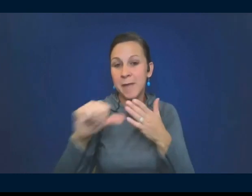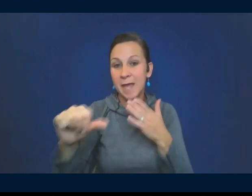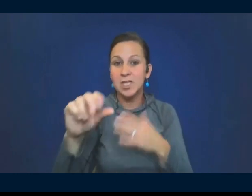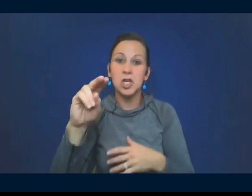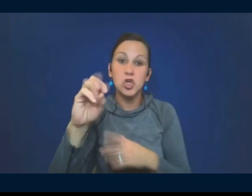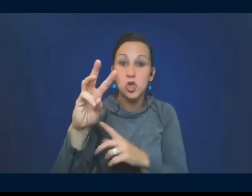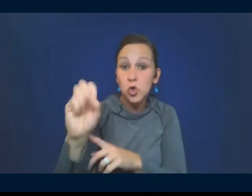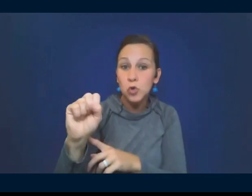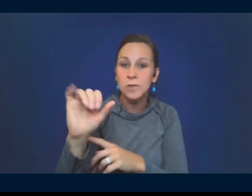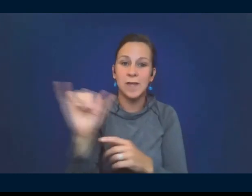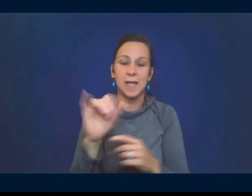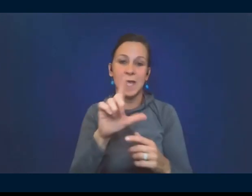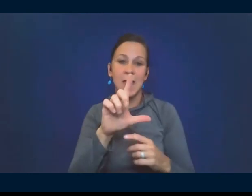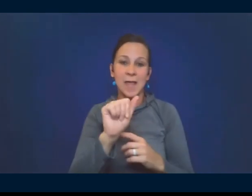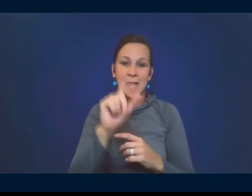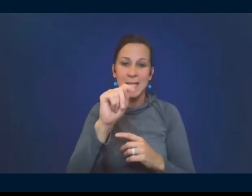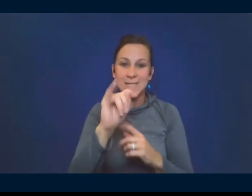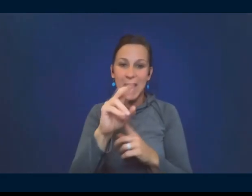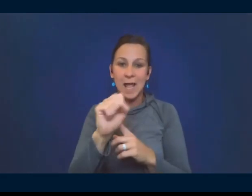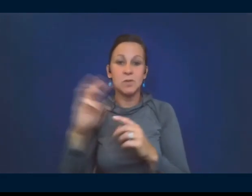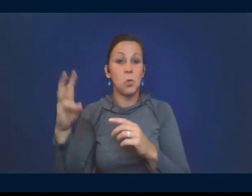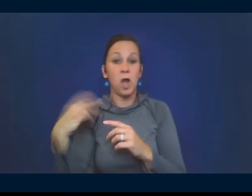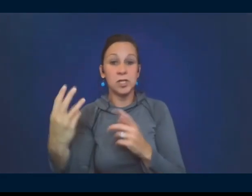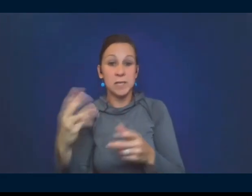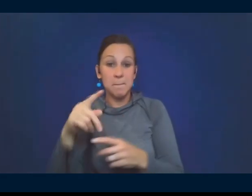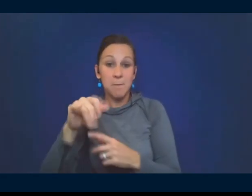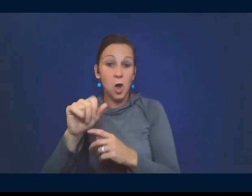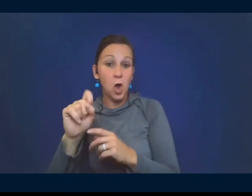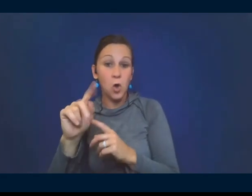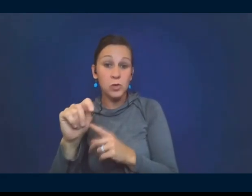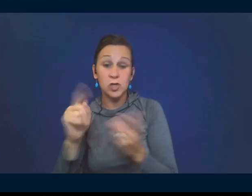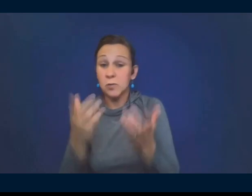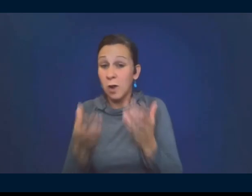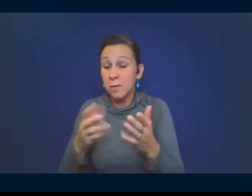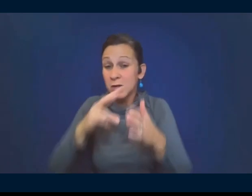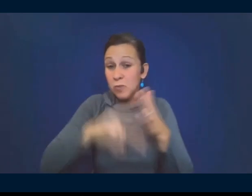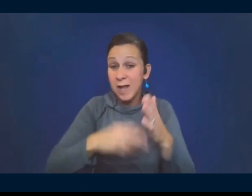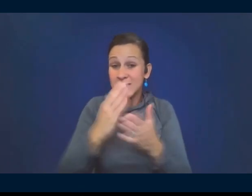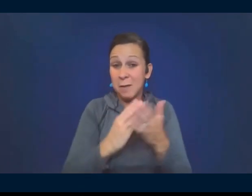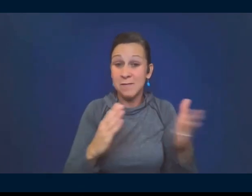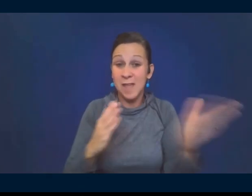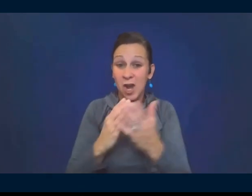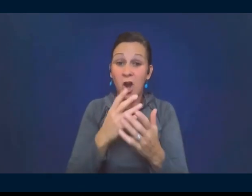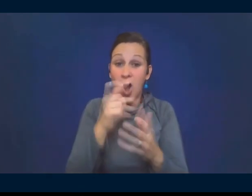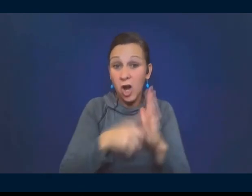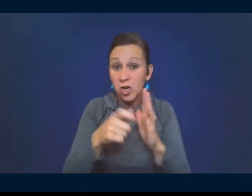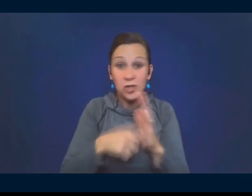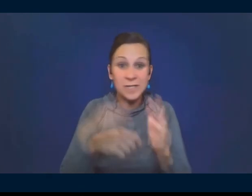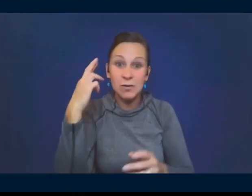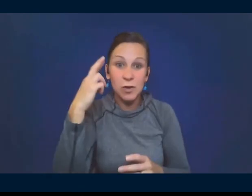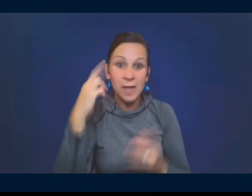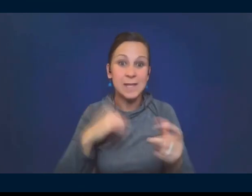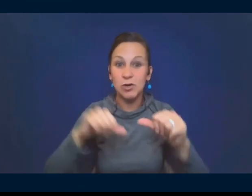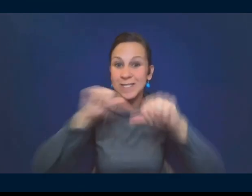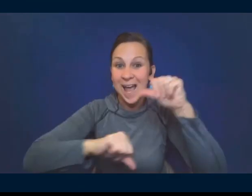LA Times, the Washington Post. You probably read some of their articles and didn't even realize these were science students that were writing them.